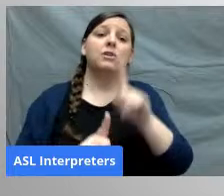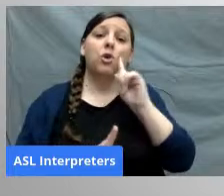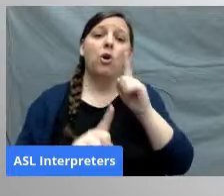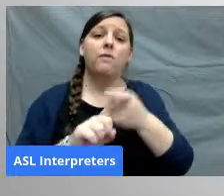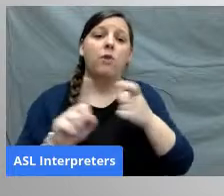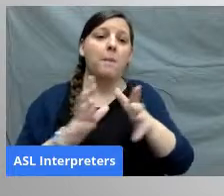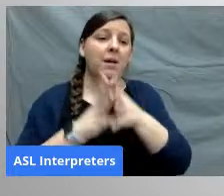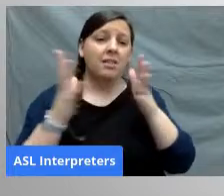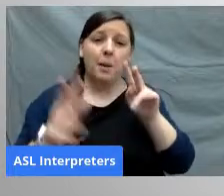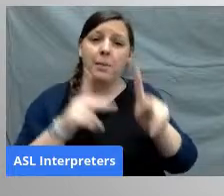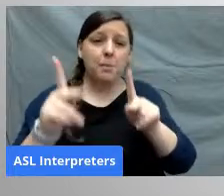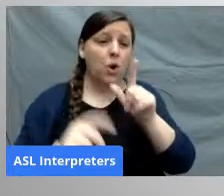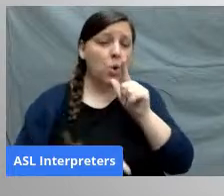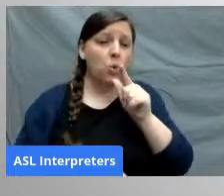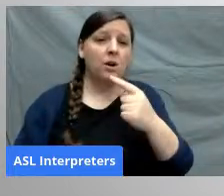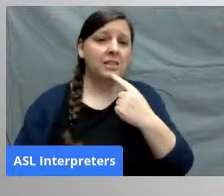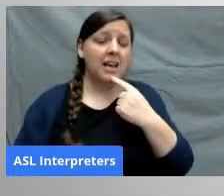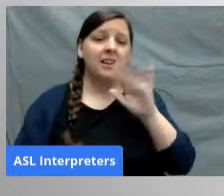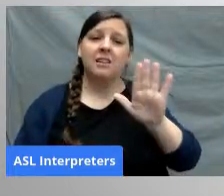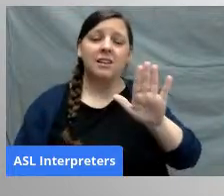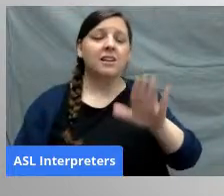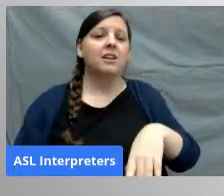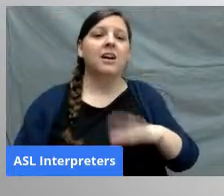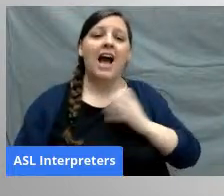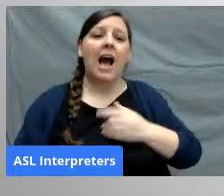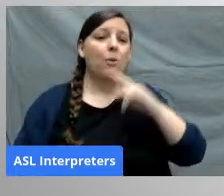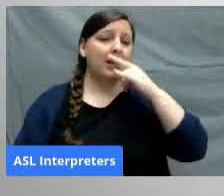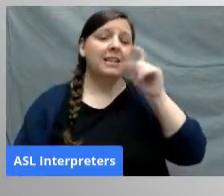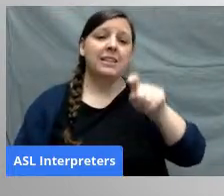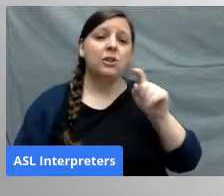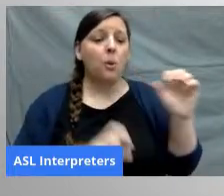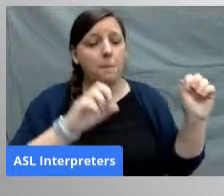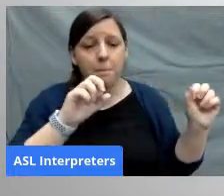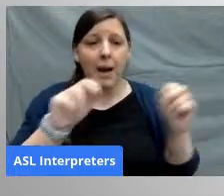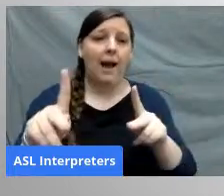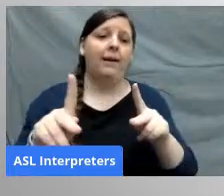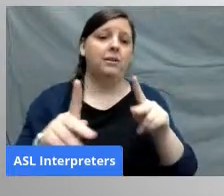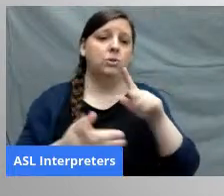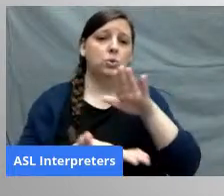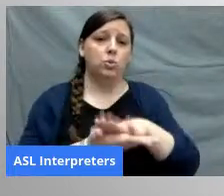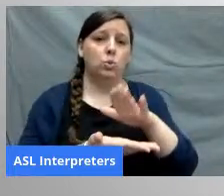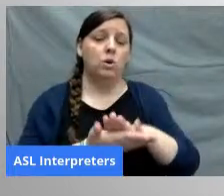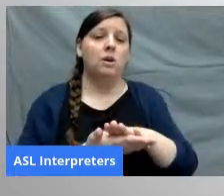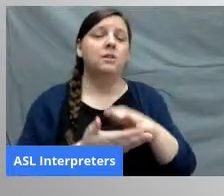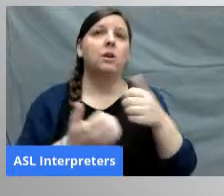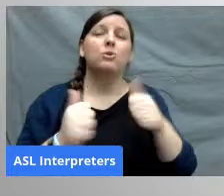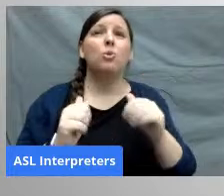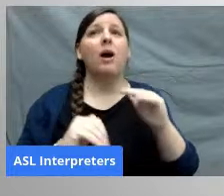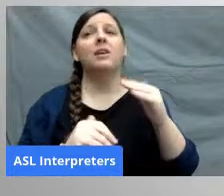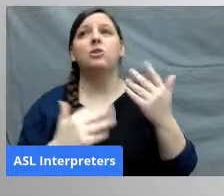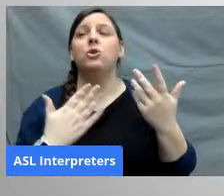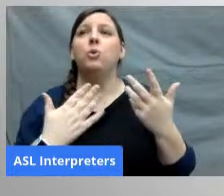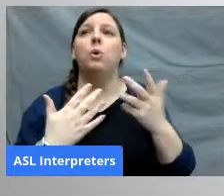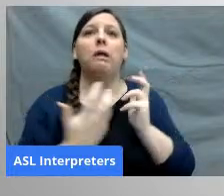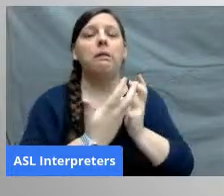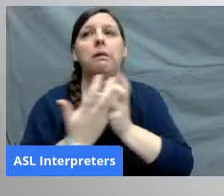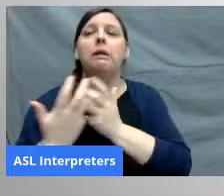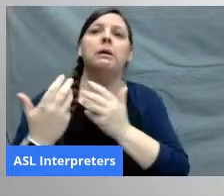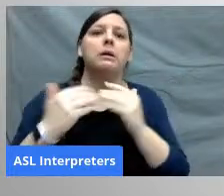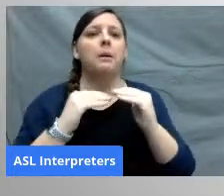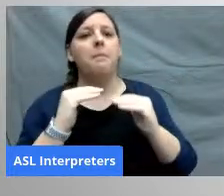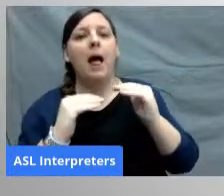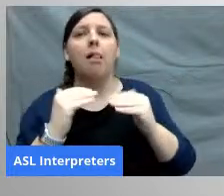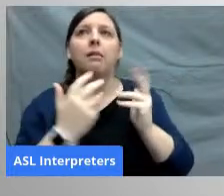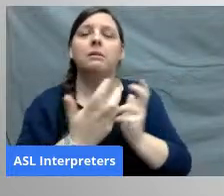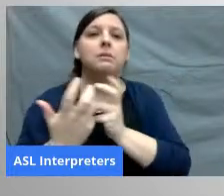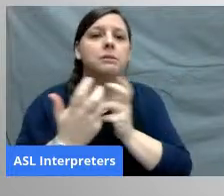are saying our kids need to be back in school. And so trying to balance, and we have really tried to balance, and